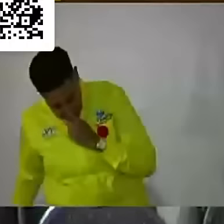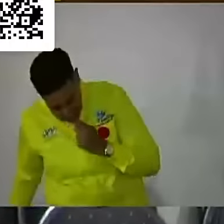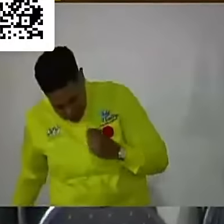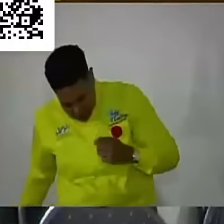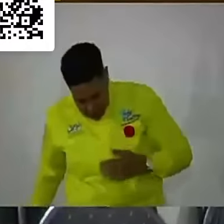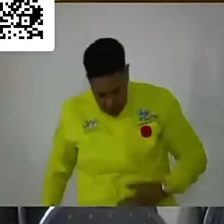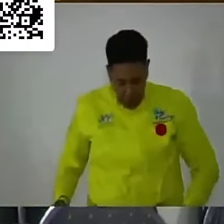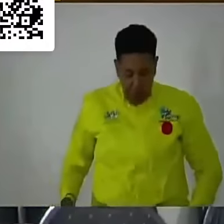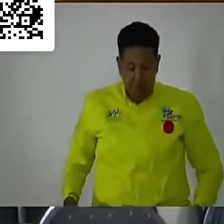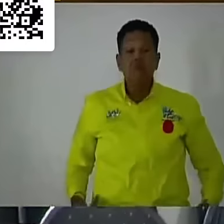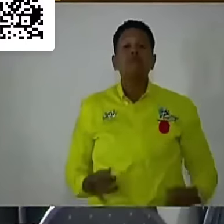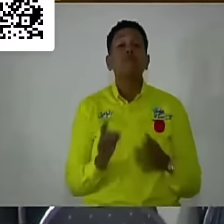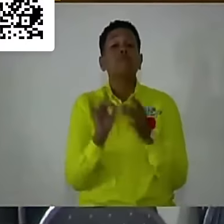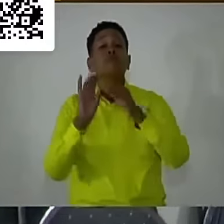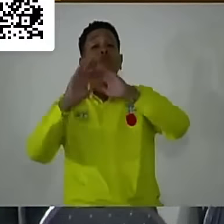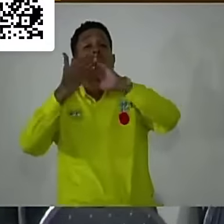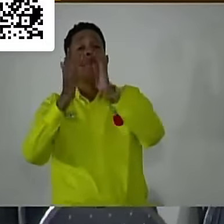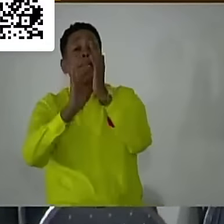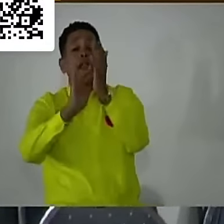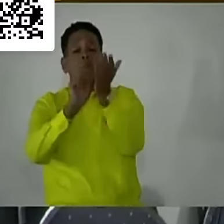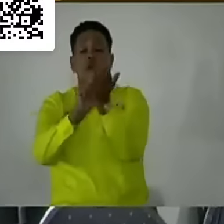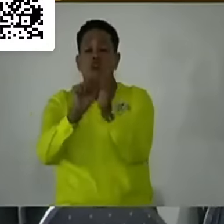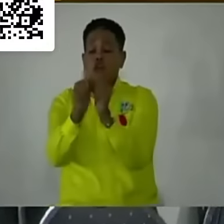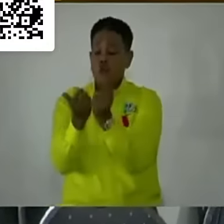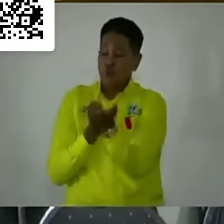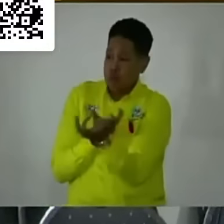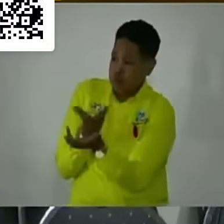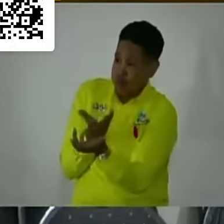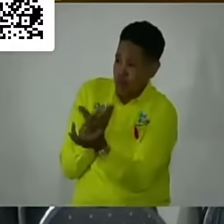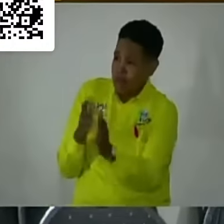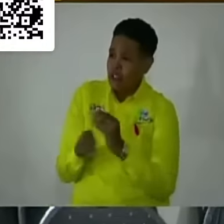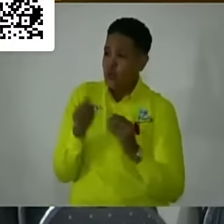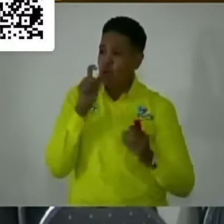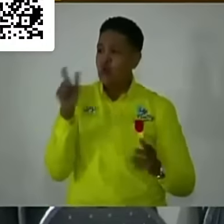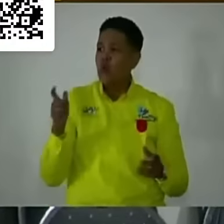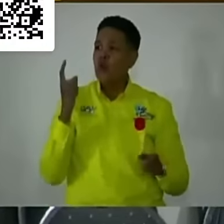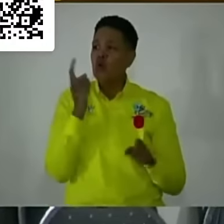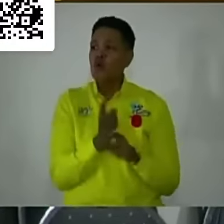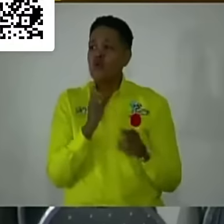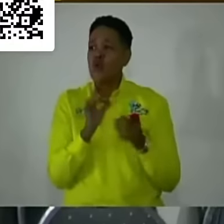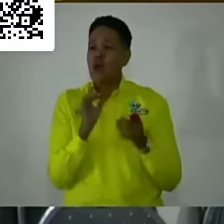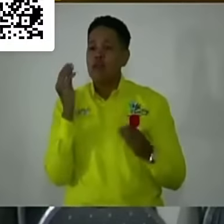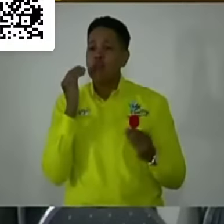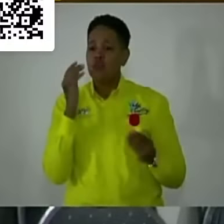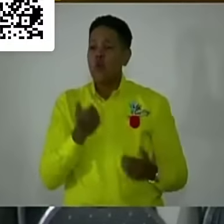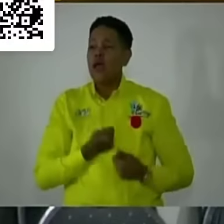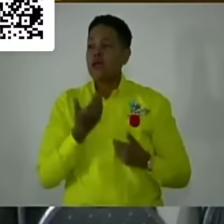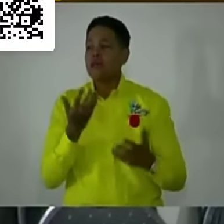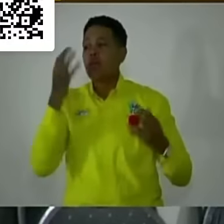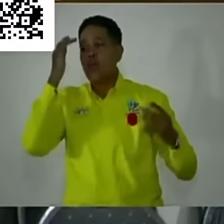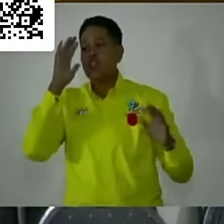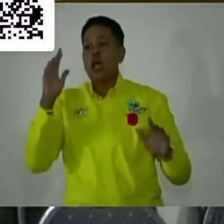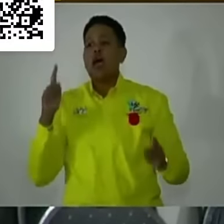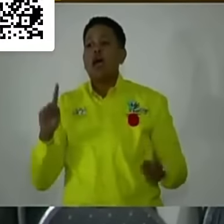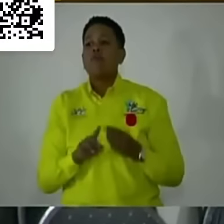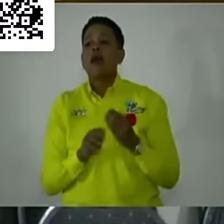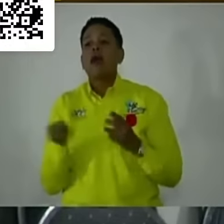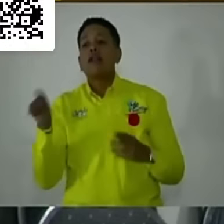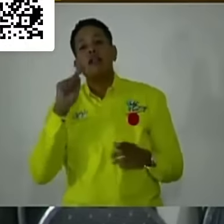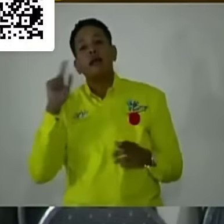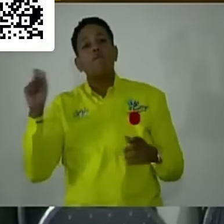week I spoke to the Jamaica Medical Doctors Association, who rightfully so expressed concern, and they also put